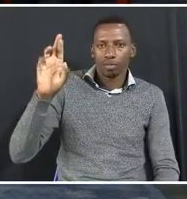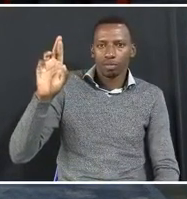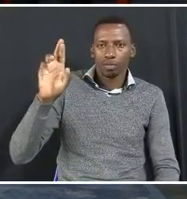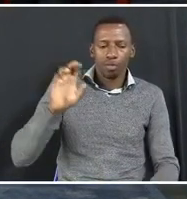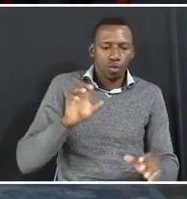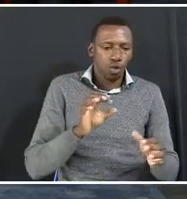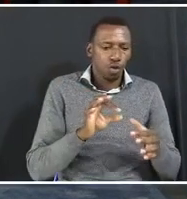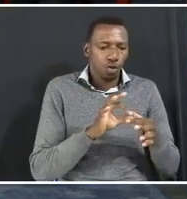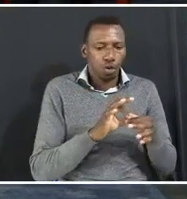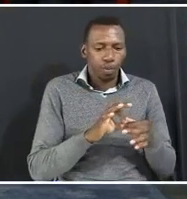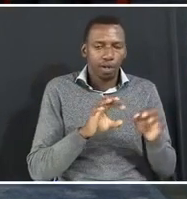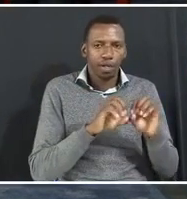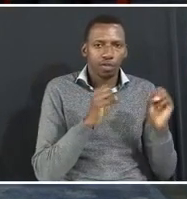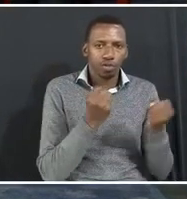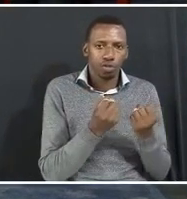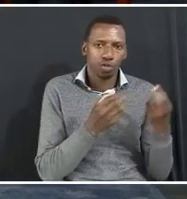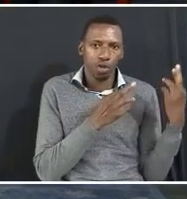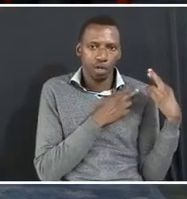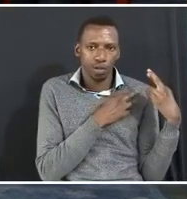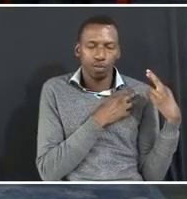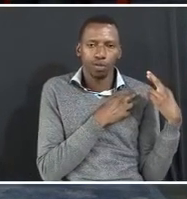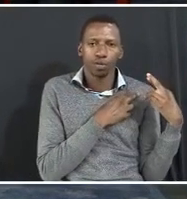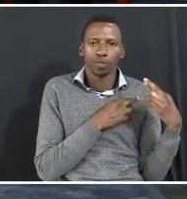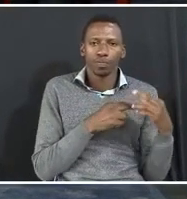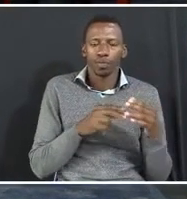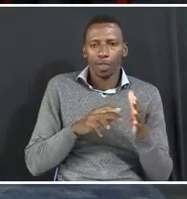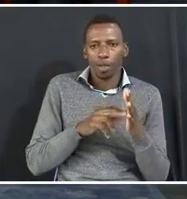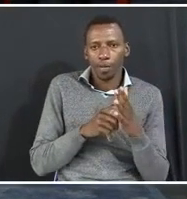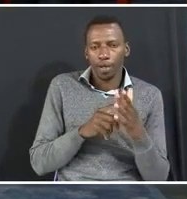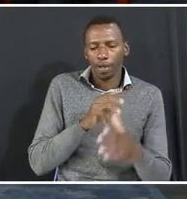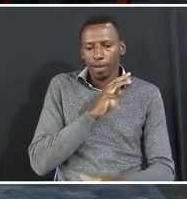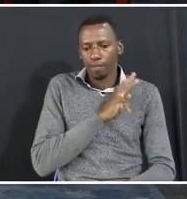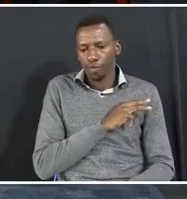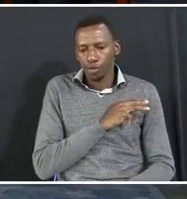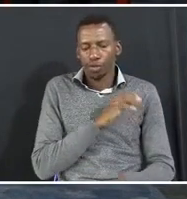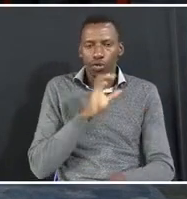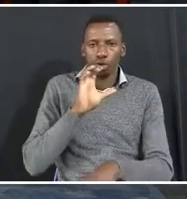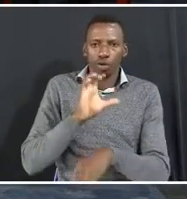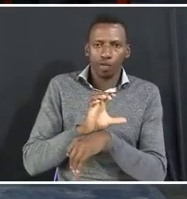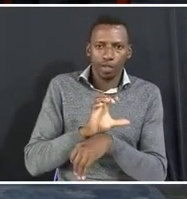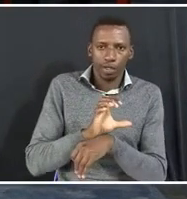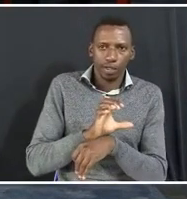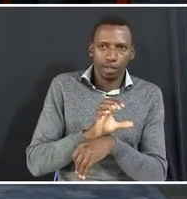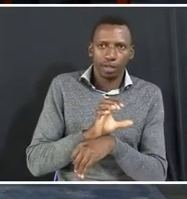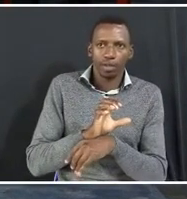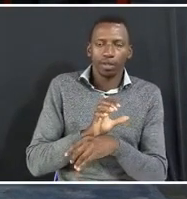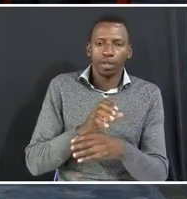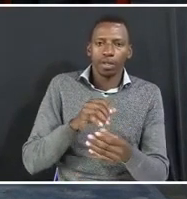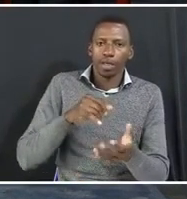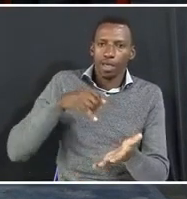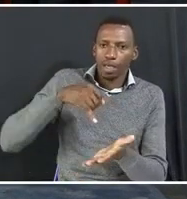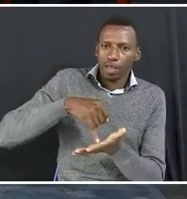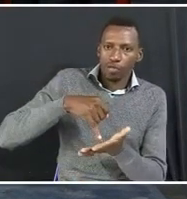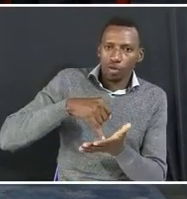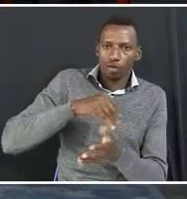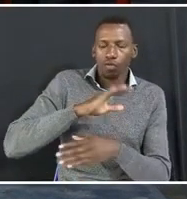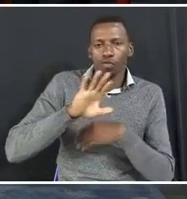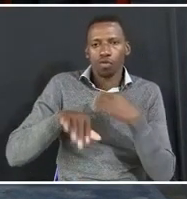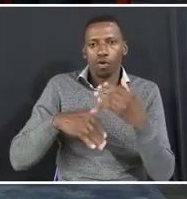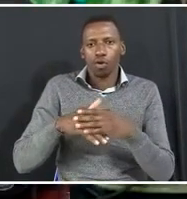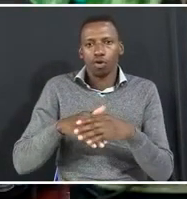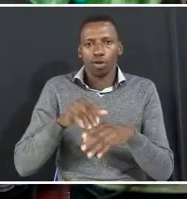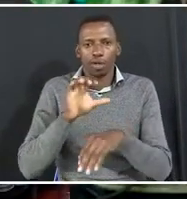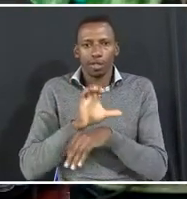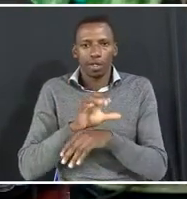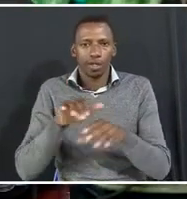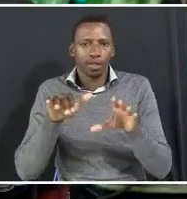We say that the mission of the church is, of the remnant church is, I will go, which seeks to involve all the church members in reaching